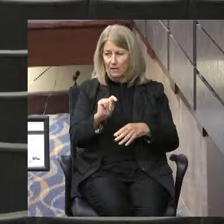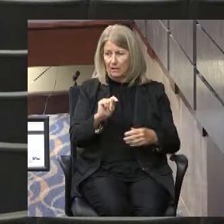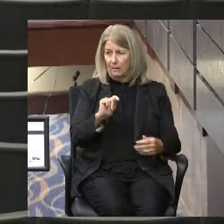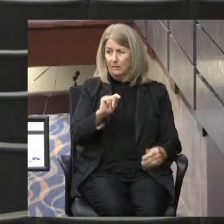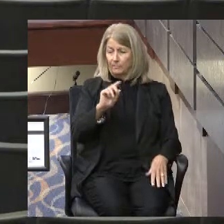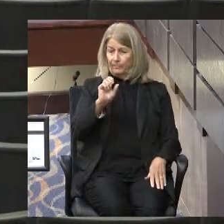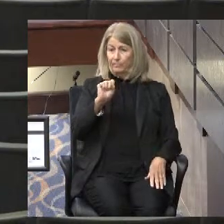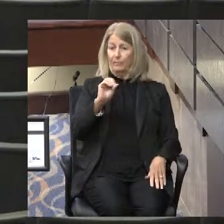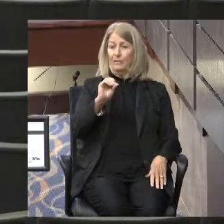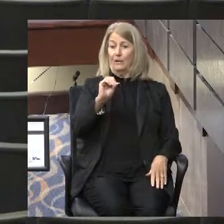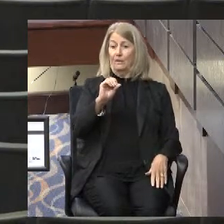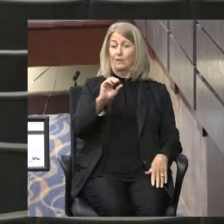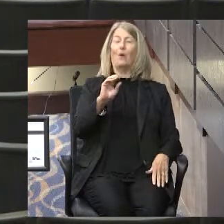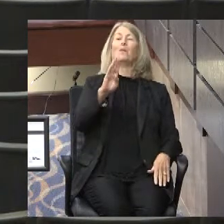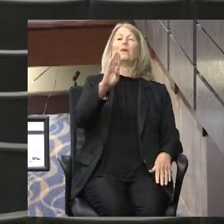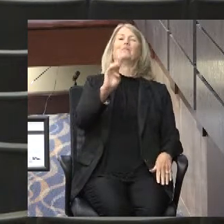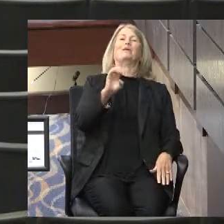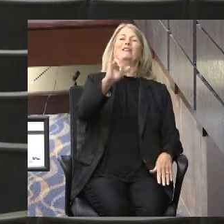so be it.